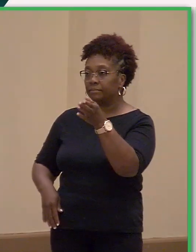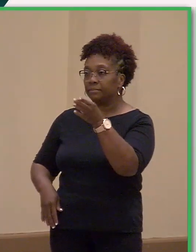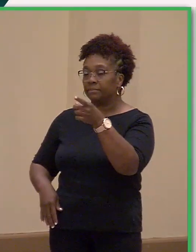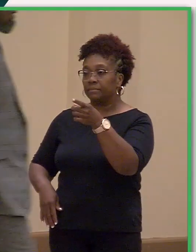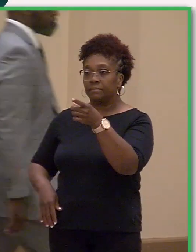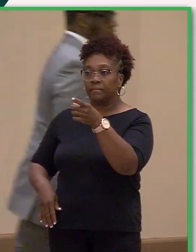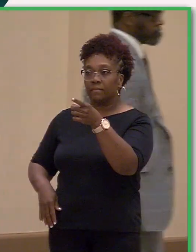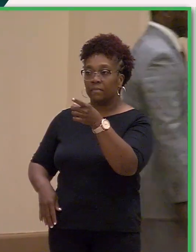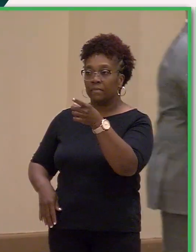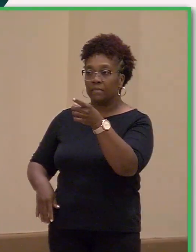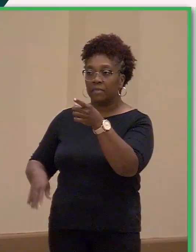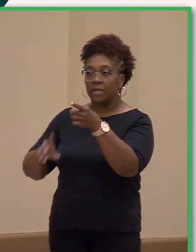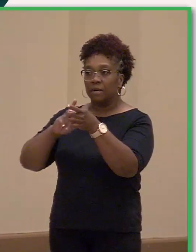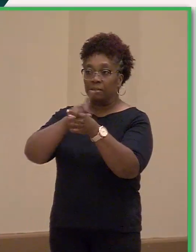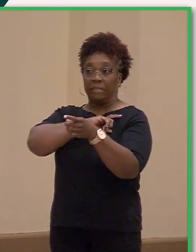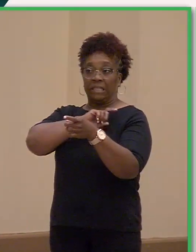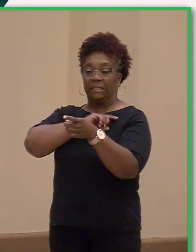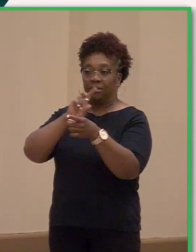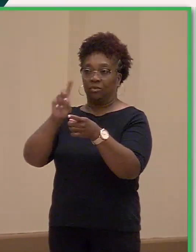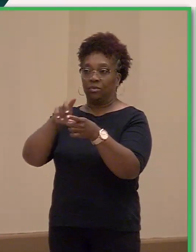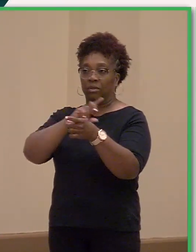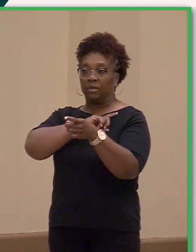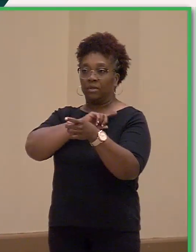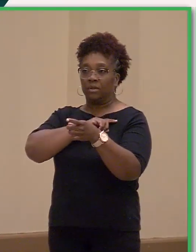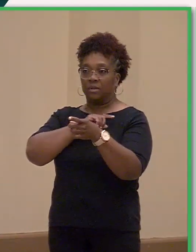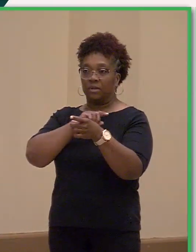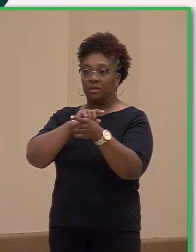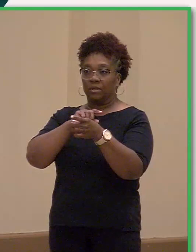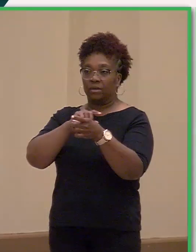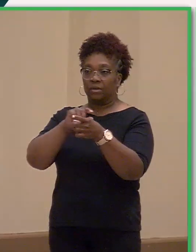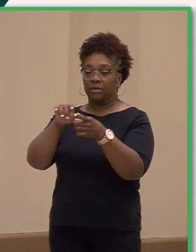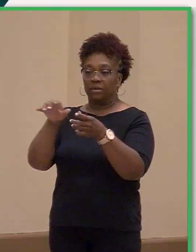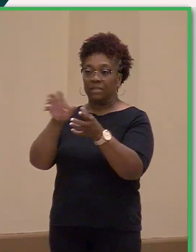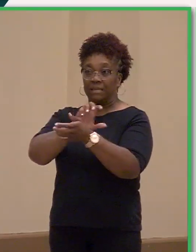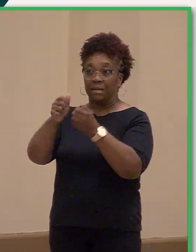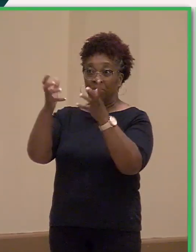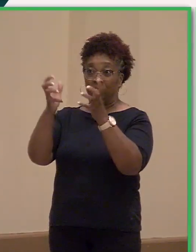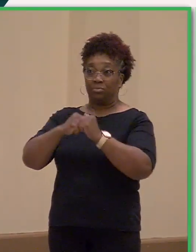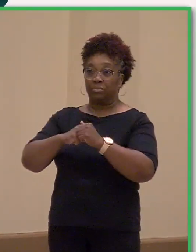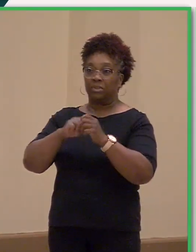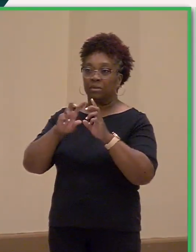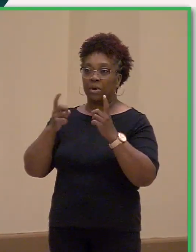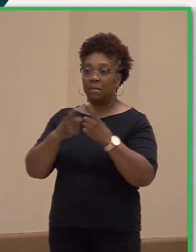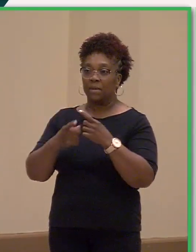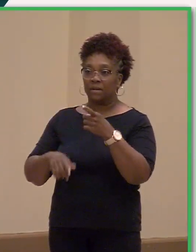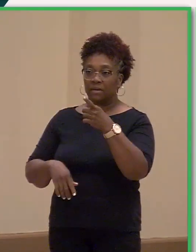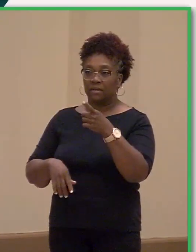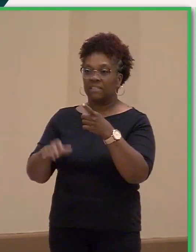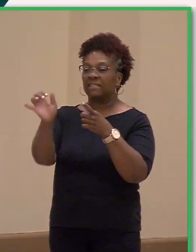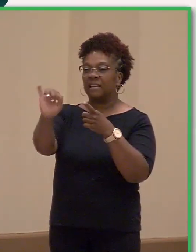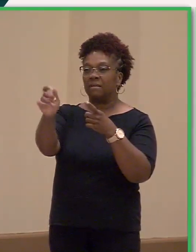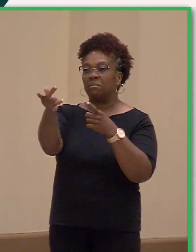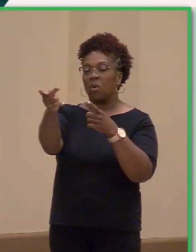Marcellus Kibbe, Detroit Police Department. Rudy Harper, Construction and Demolition Department. Nick Payne, Construction and Demolition